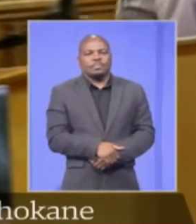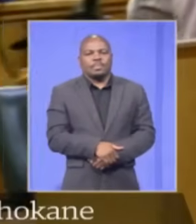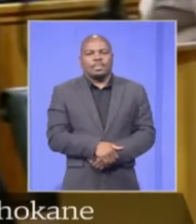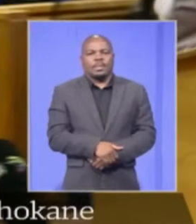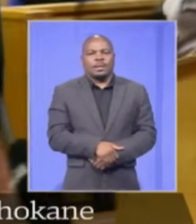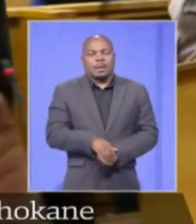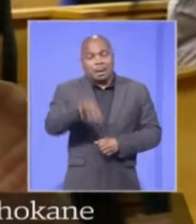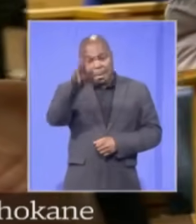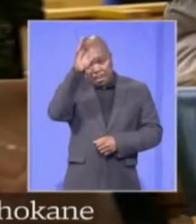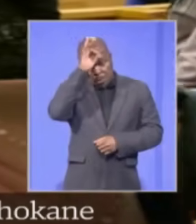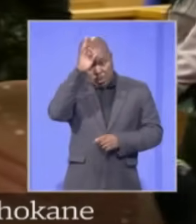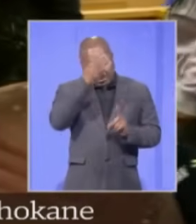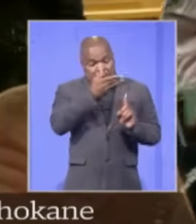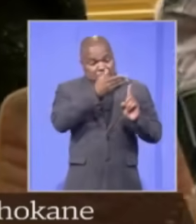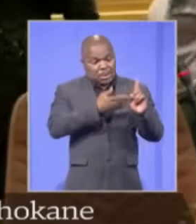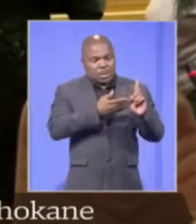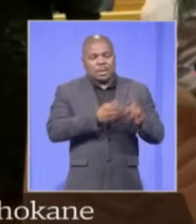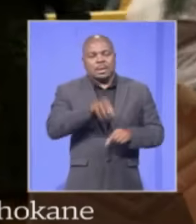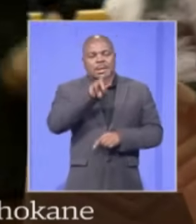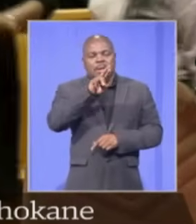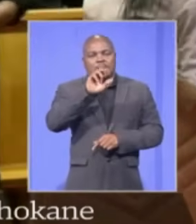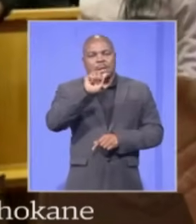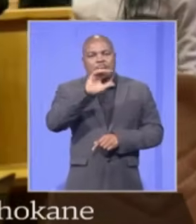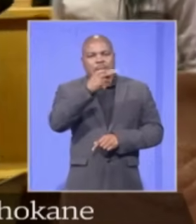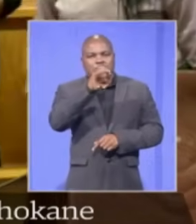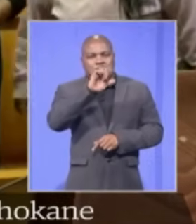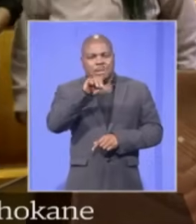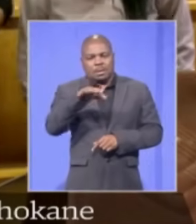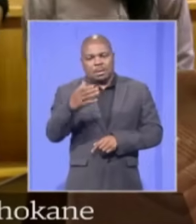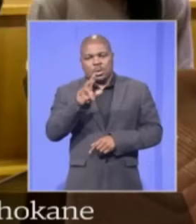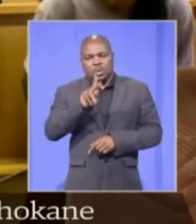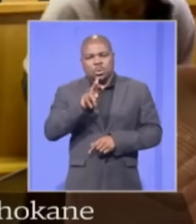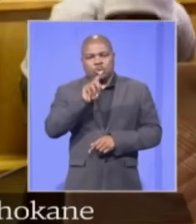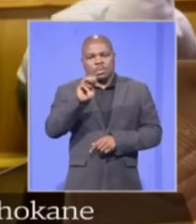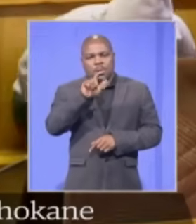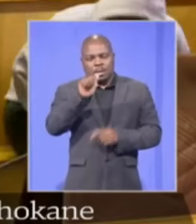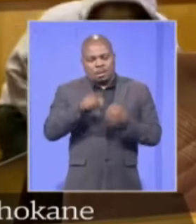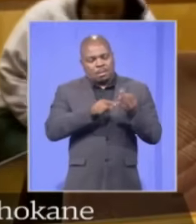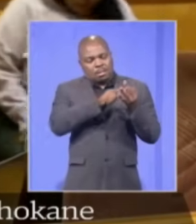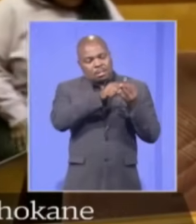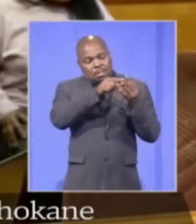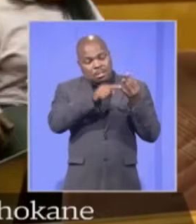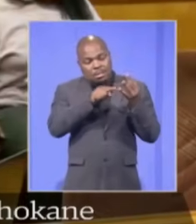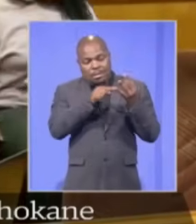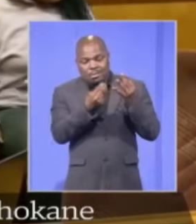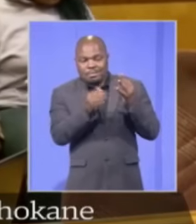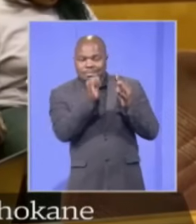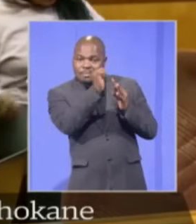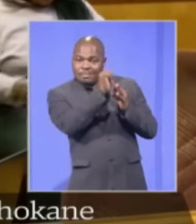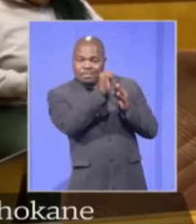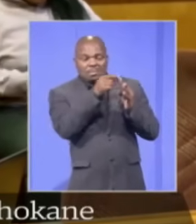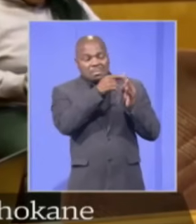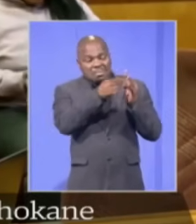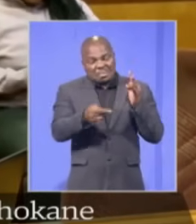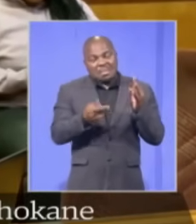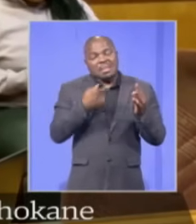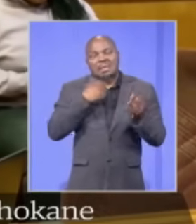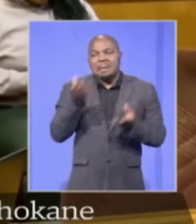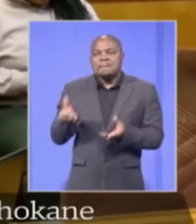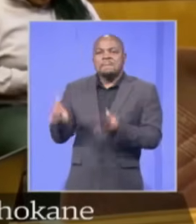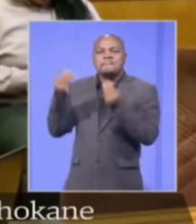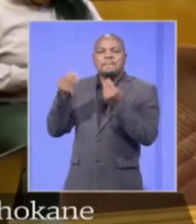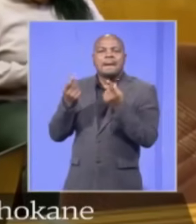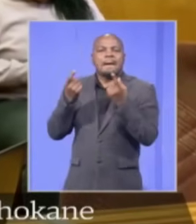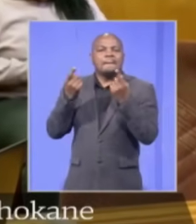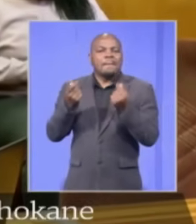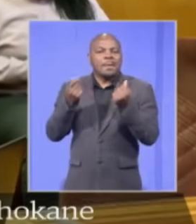Saresente wa maphodisa Rachel Kutumela, Ana Shokane le morwedi wa Kutumela Flora Shokane ba gononela go ba golegile ka masheleng